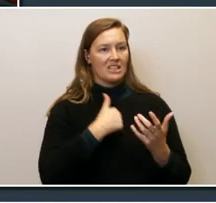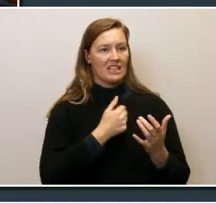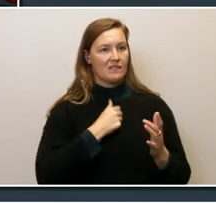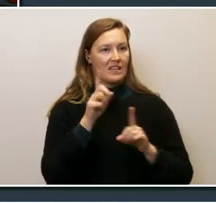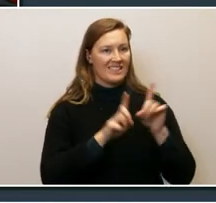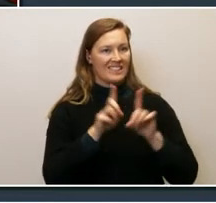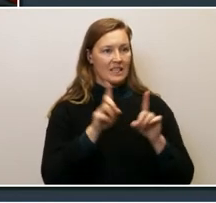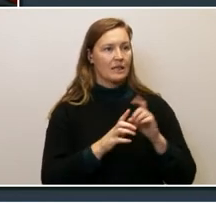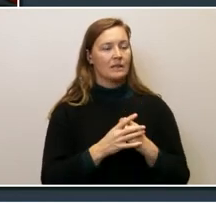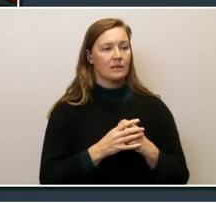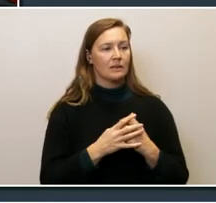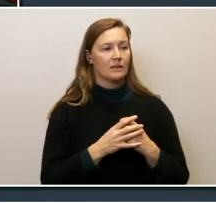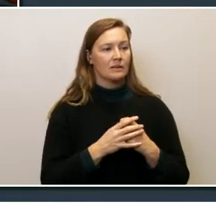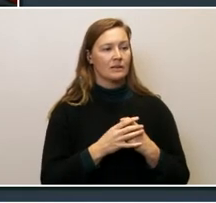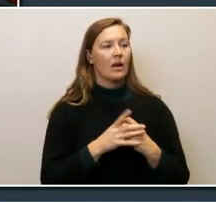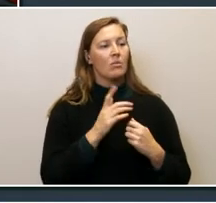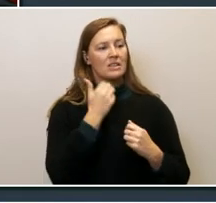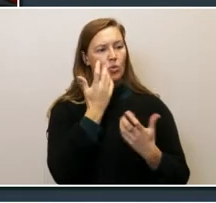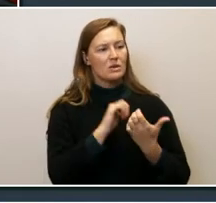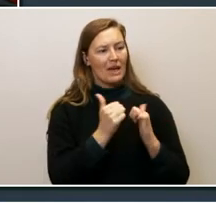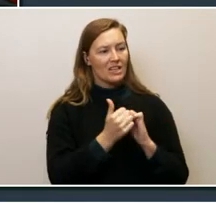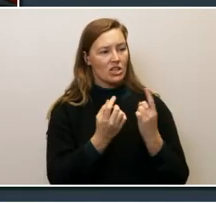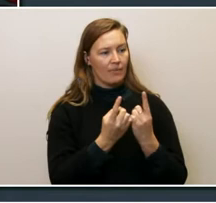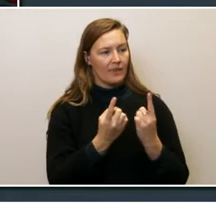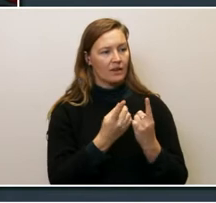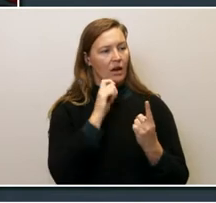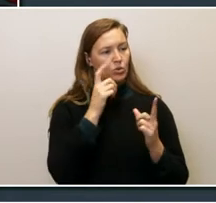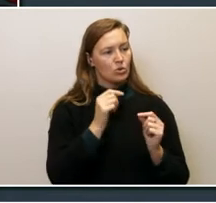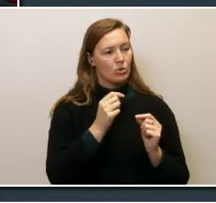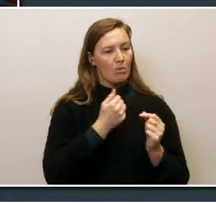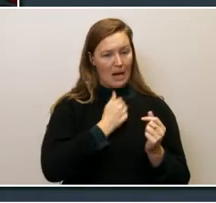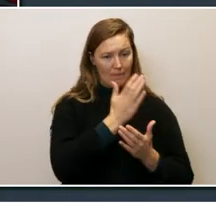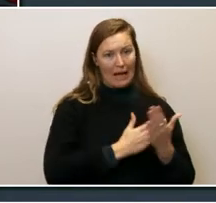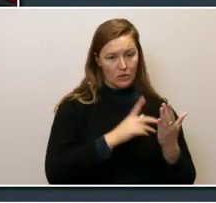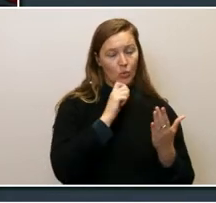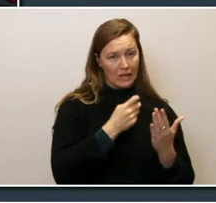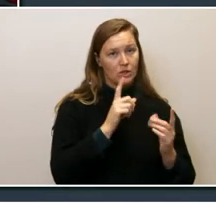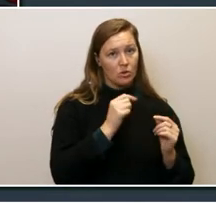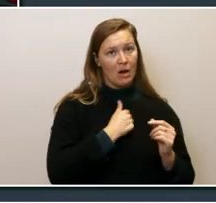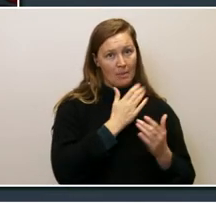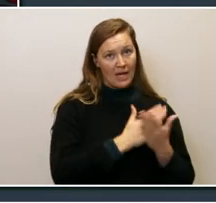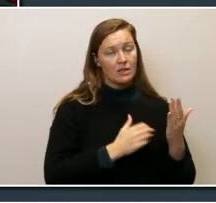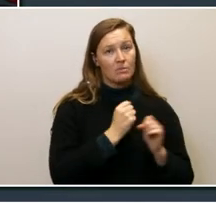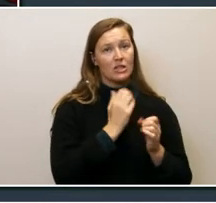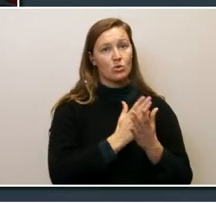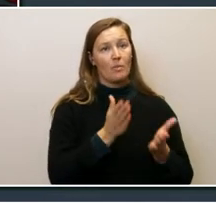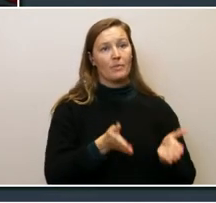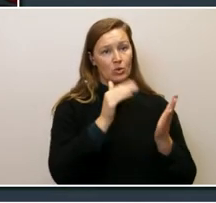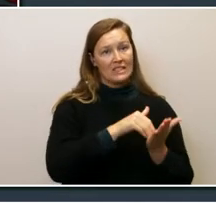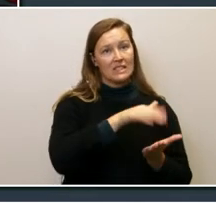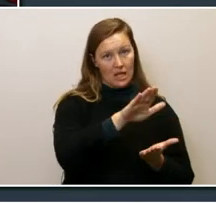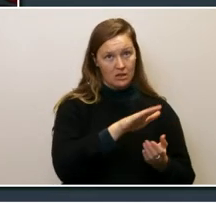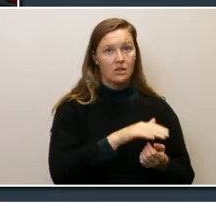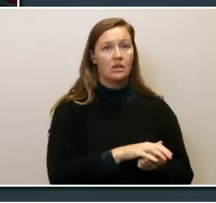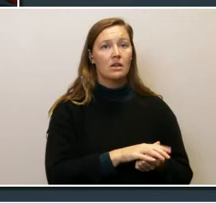of our city. But this was always going to be a partnership thing. I'll do what I can at my end to absolutely ensure that that